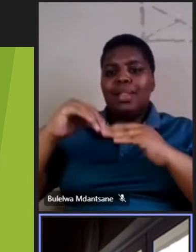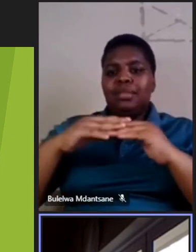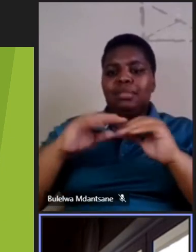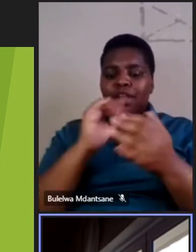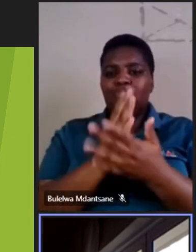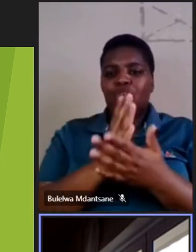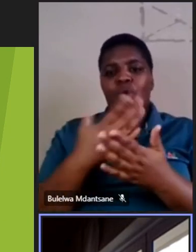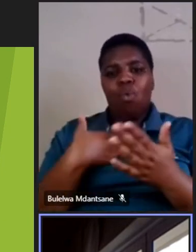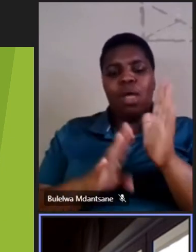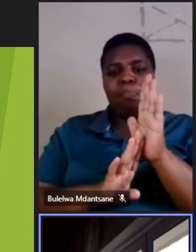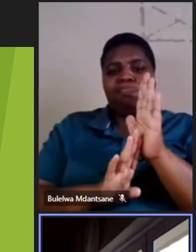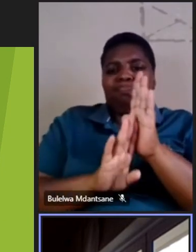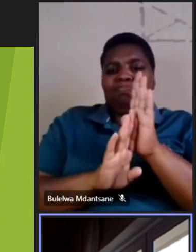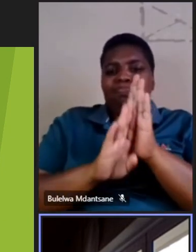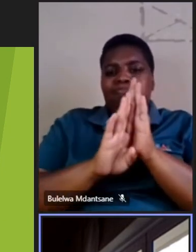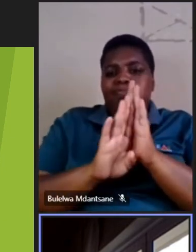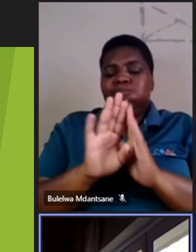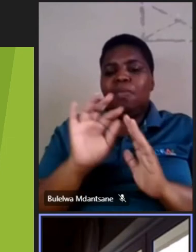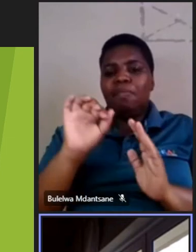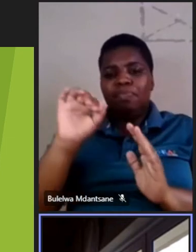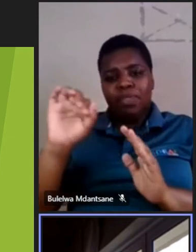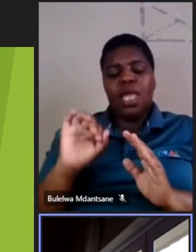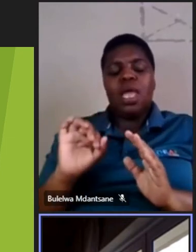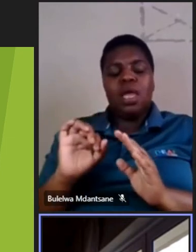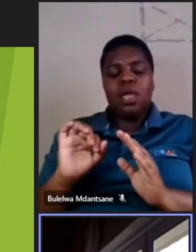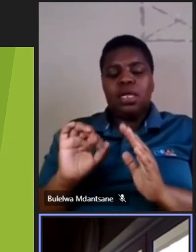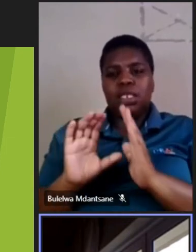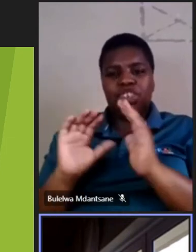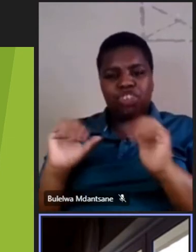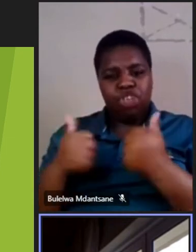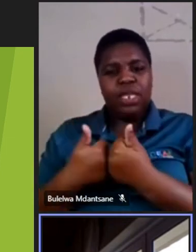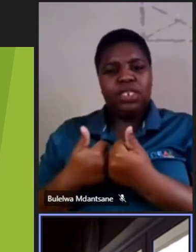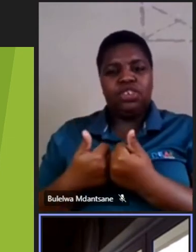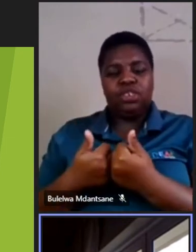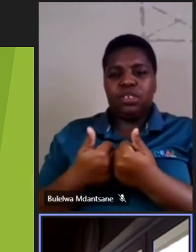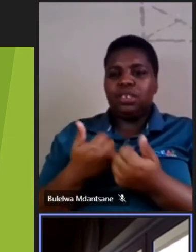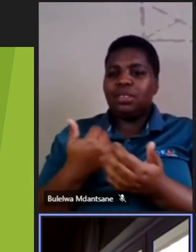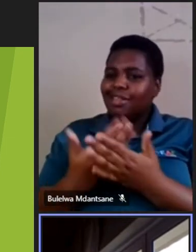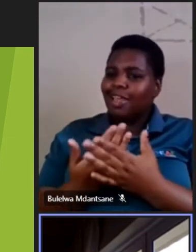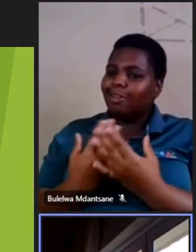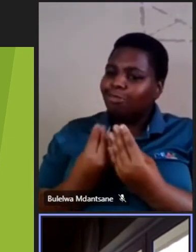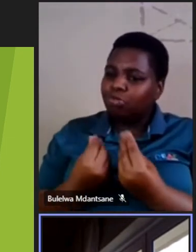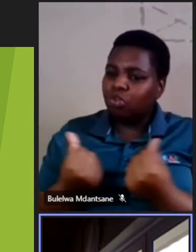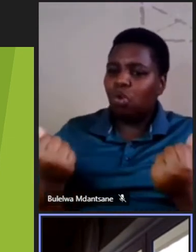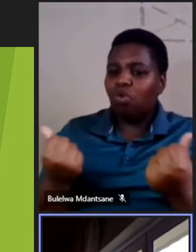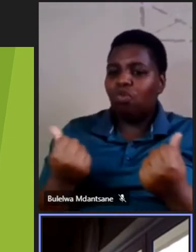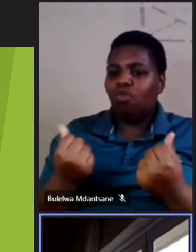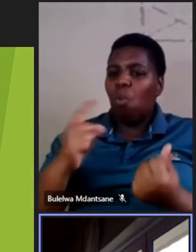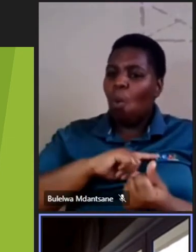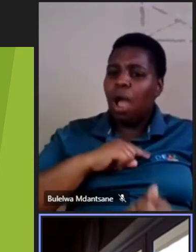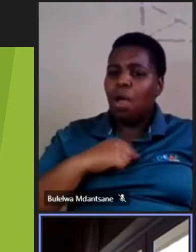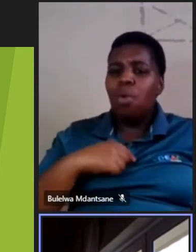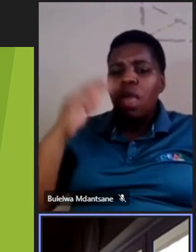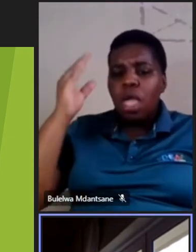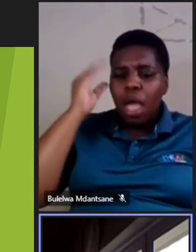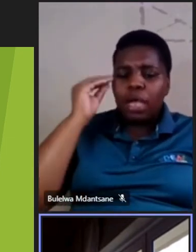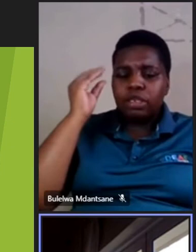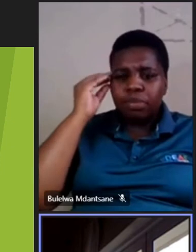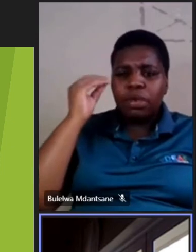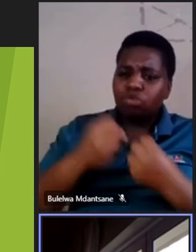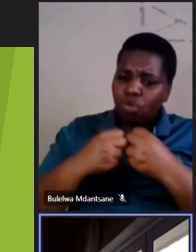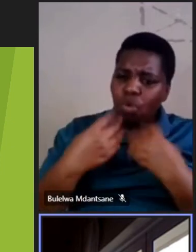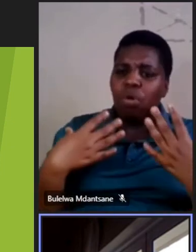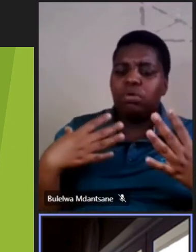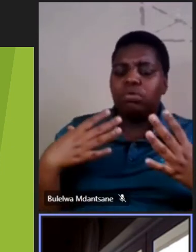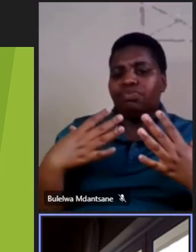inclusive approach of disability and disability-related challenges that we are experiencing within programs within the National Department,